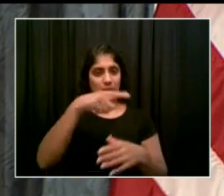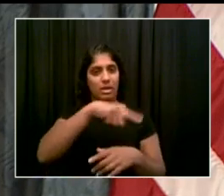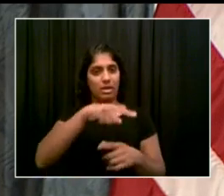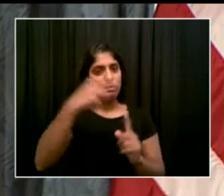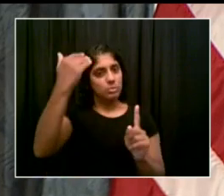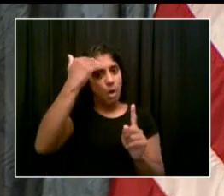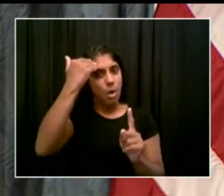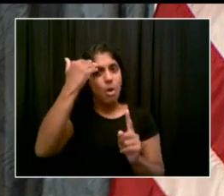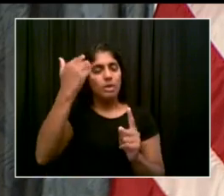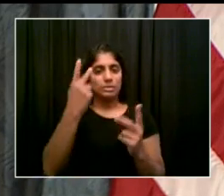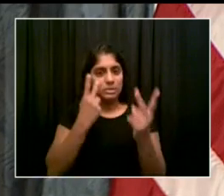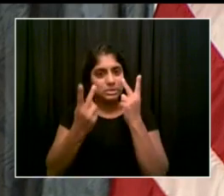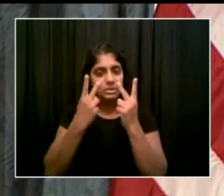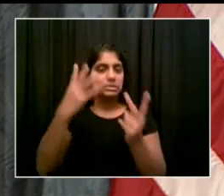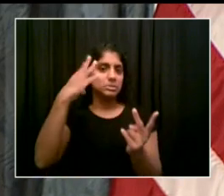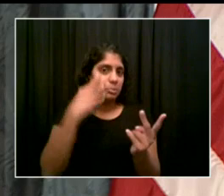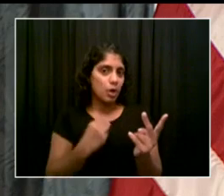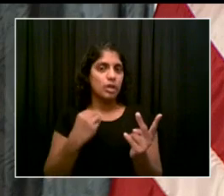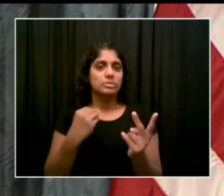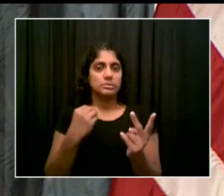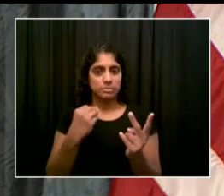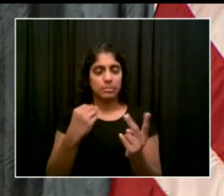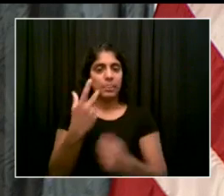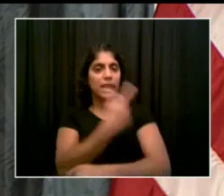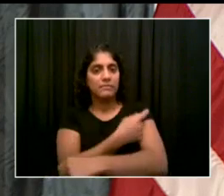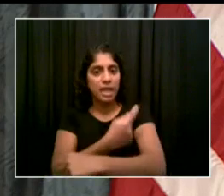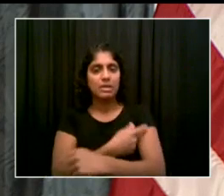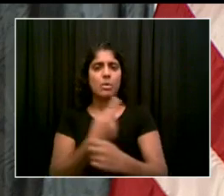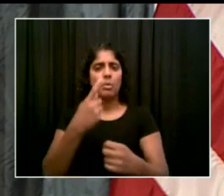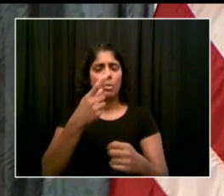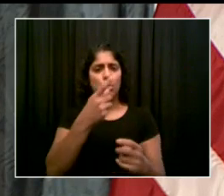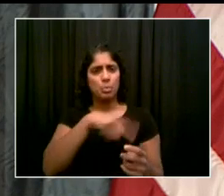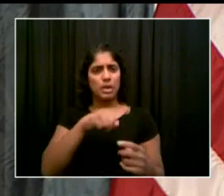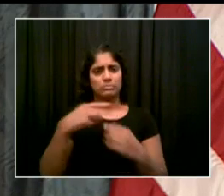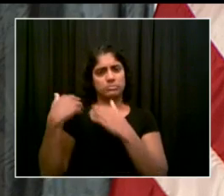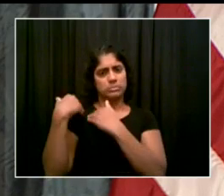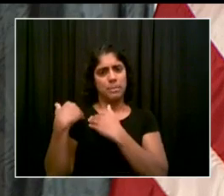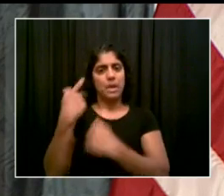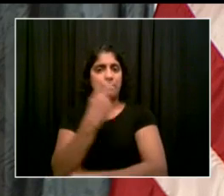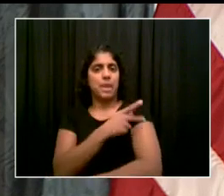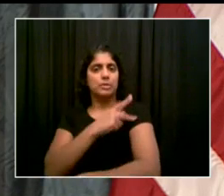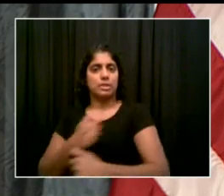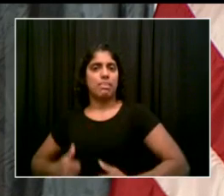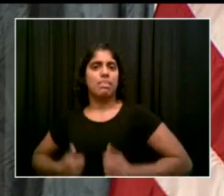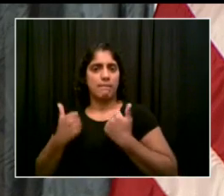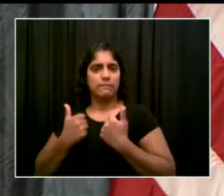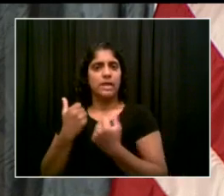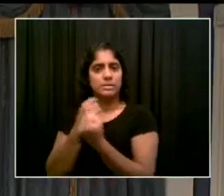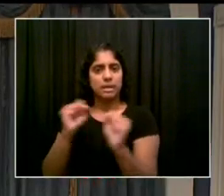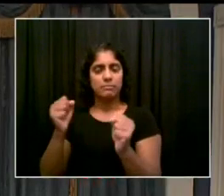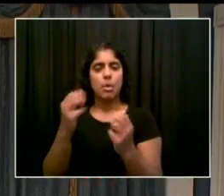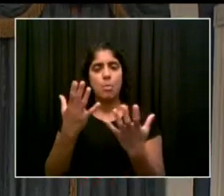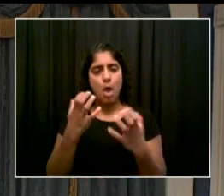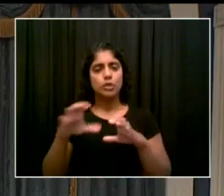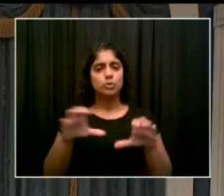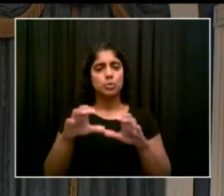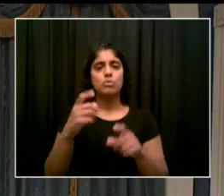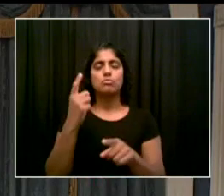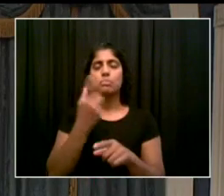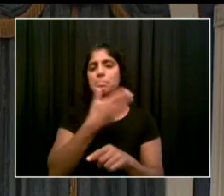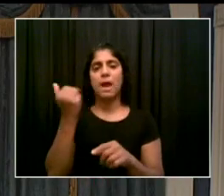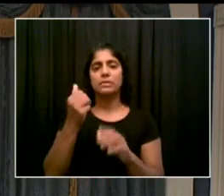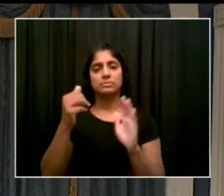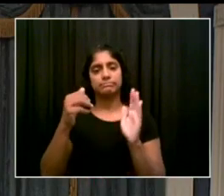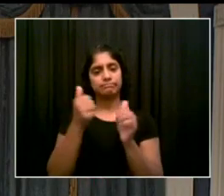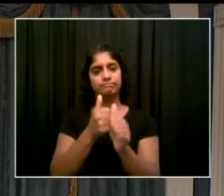Delta variant. So we aim to lead by example, but we want the impact to be far broader. Thank you very much. And to finish,